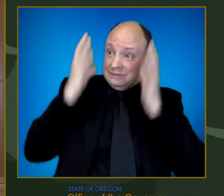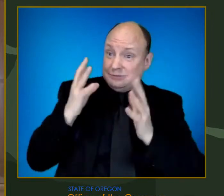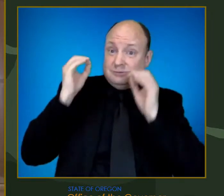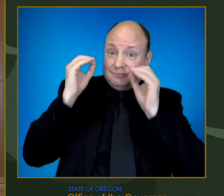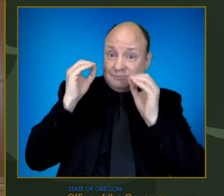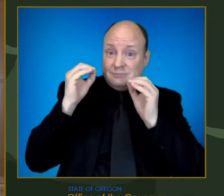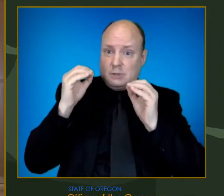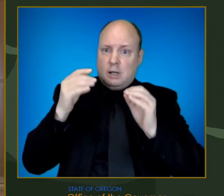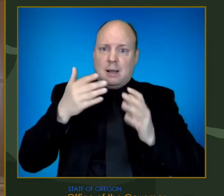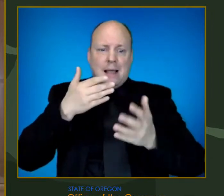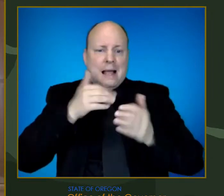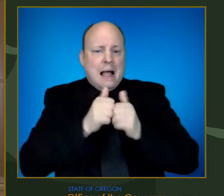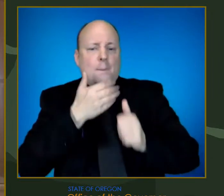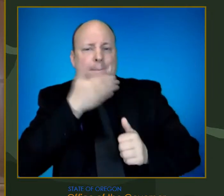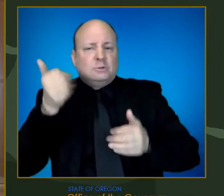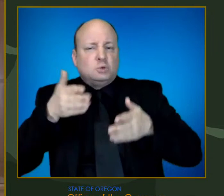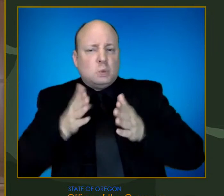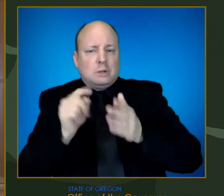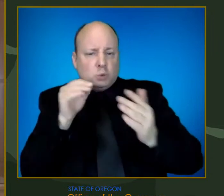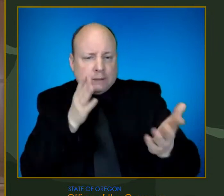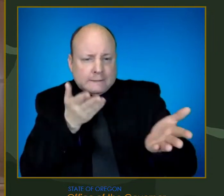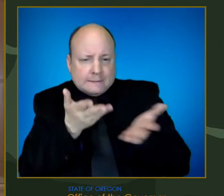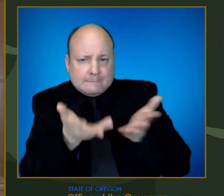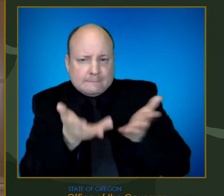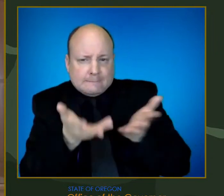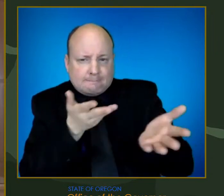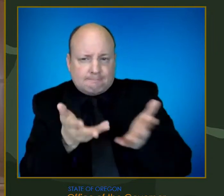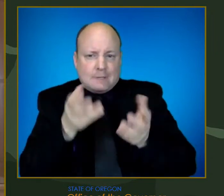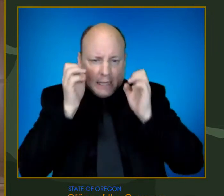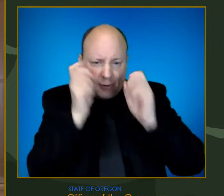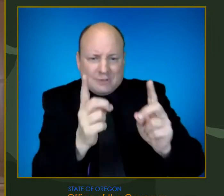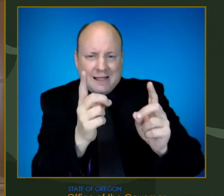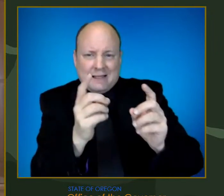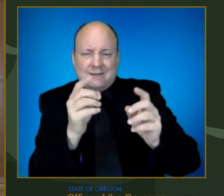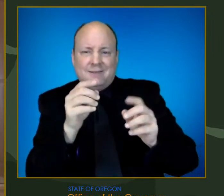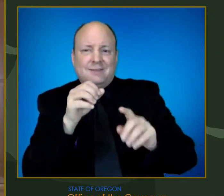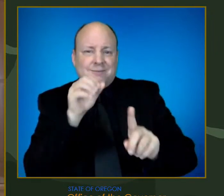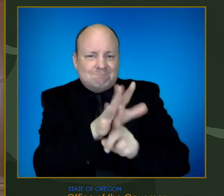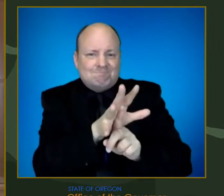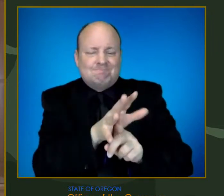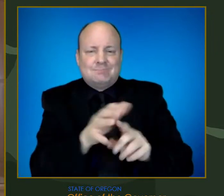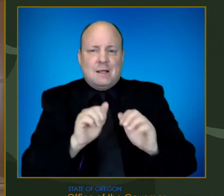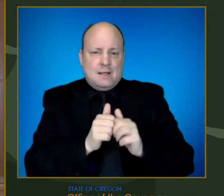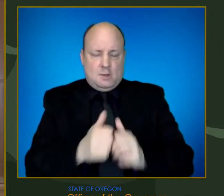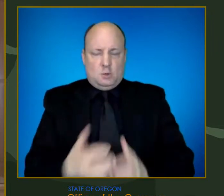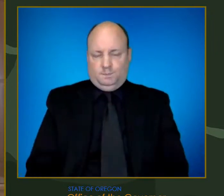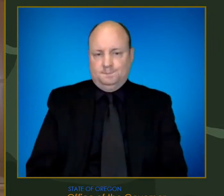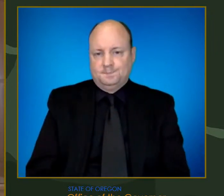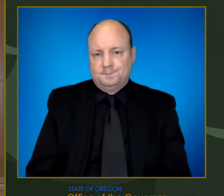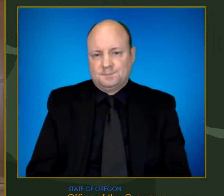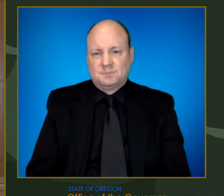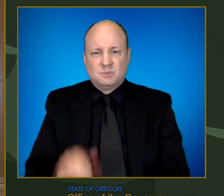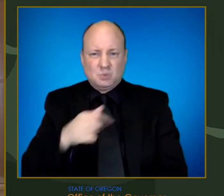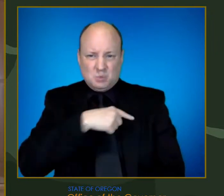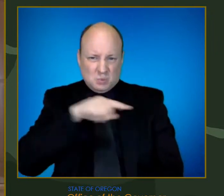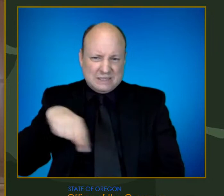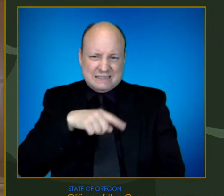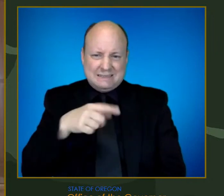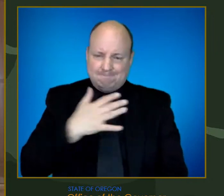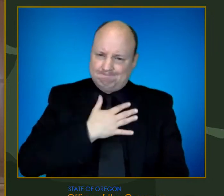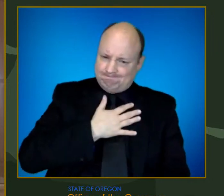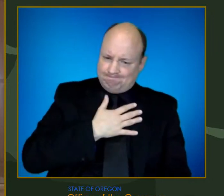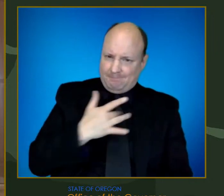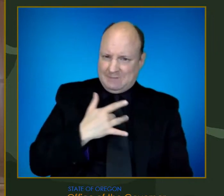deliver education for the vast majority of our kids. That's why I made the difficult decision to prioritize